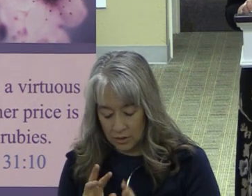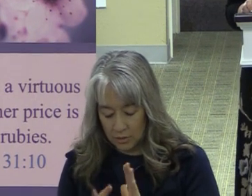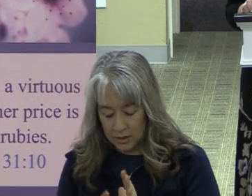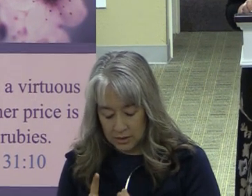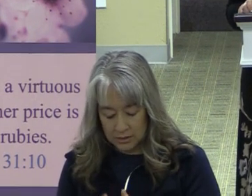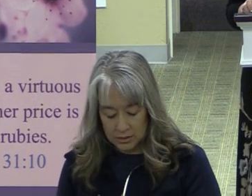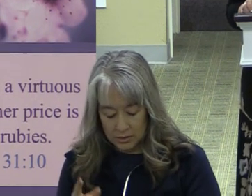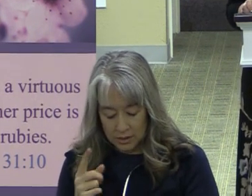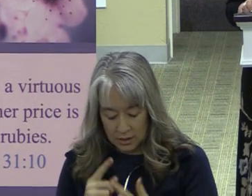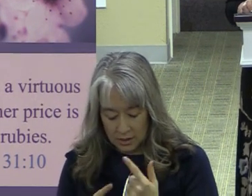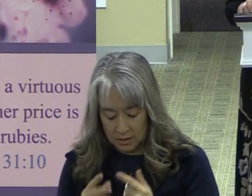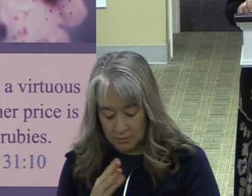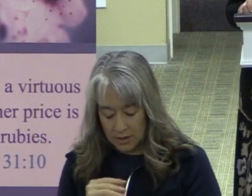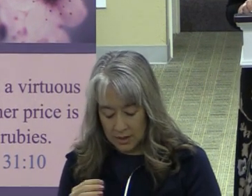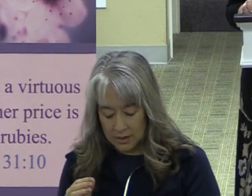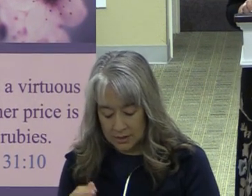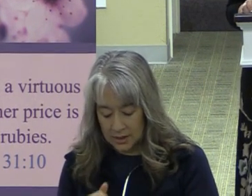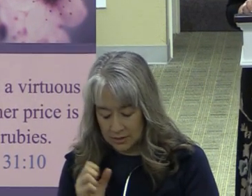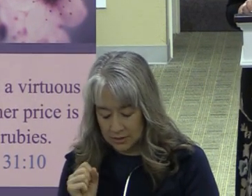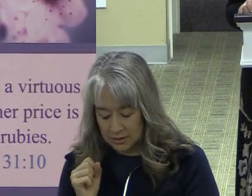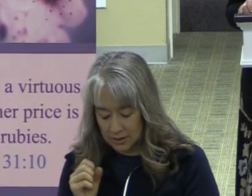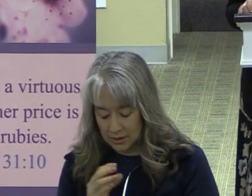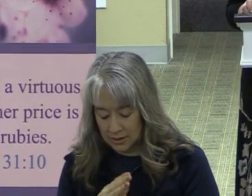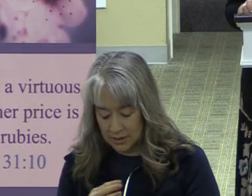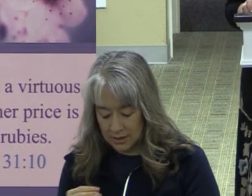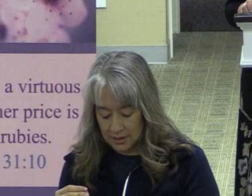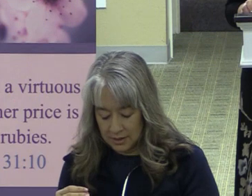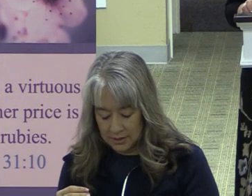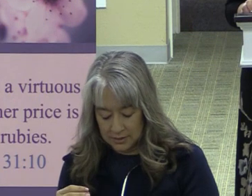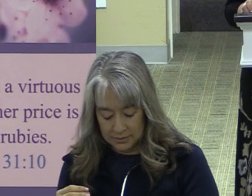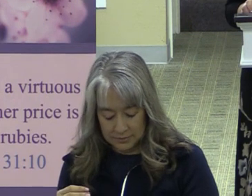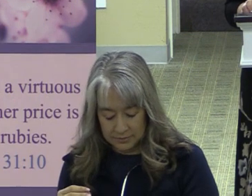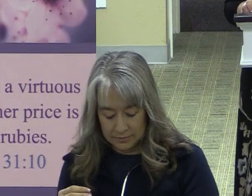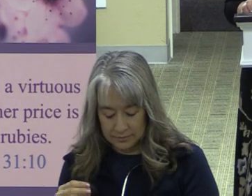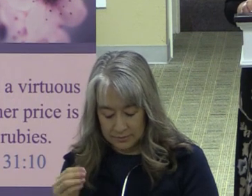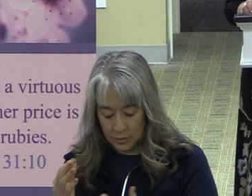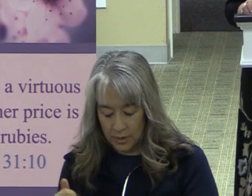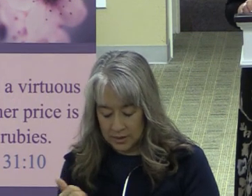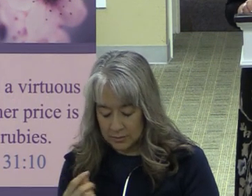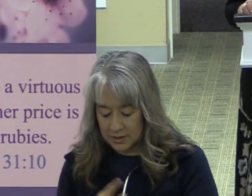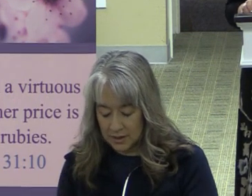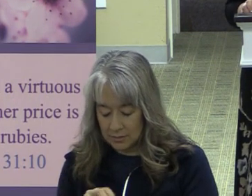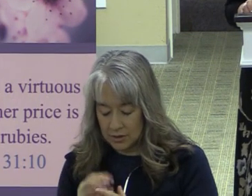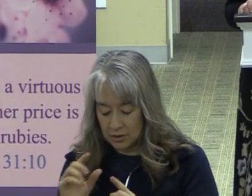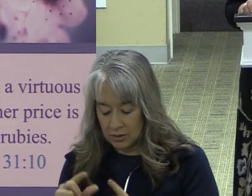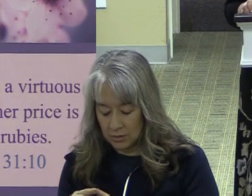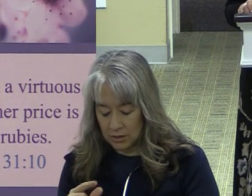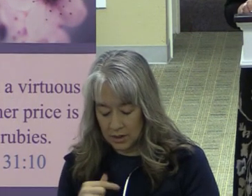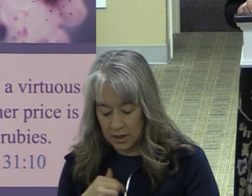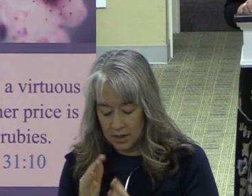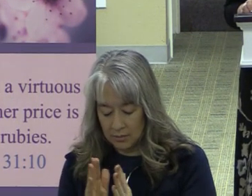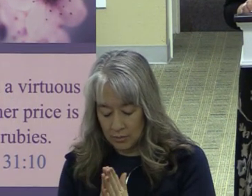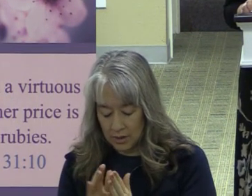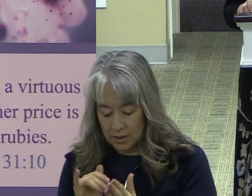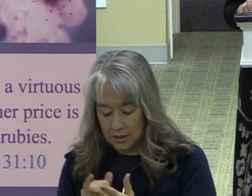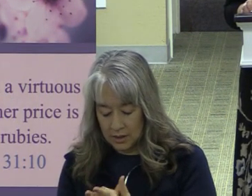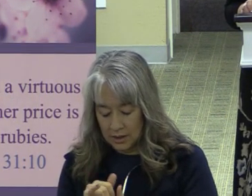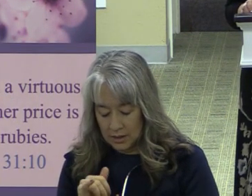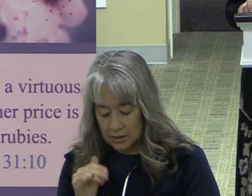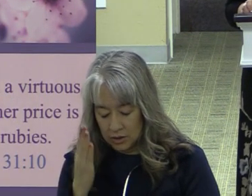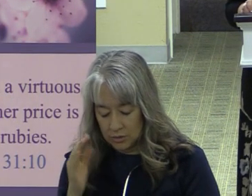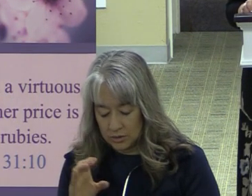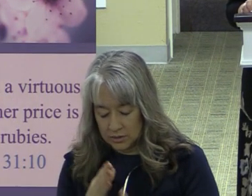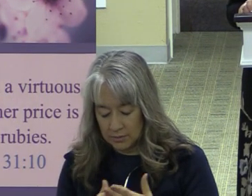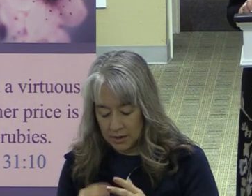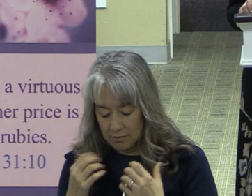to come and take their Saturday and want to spend time in your word. And Lord, I just pray that you